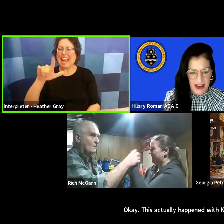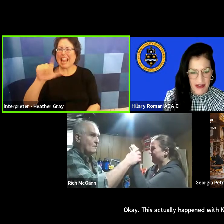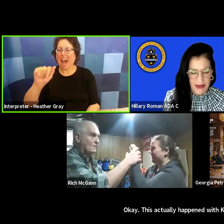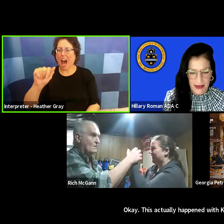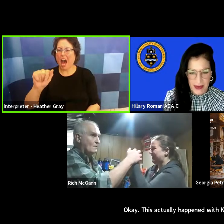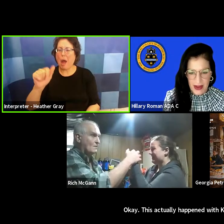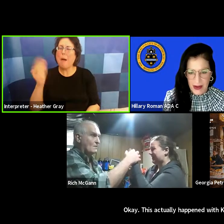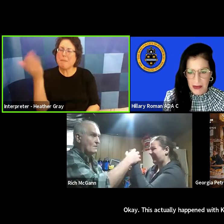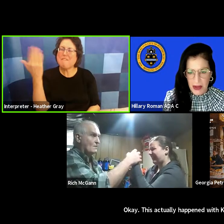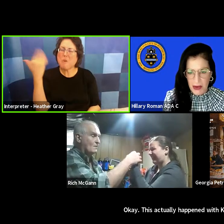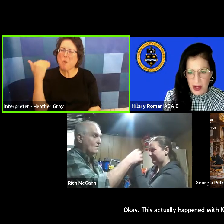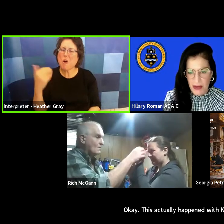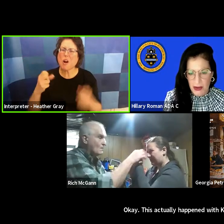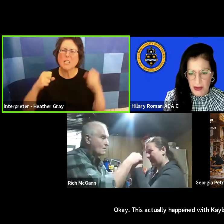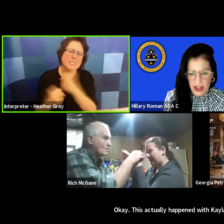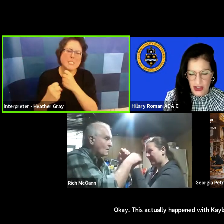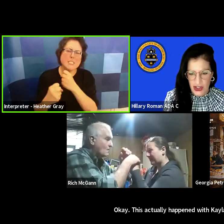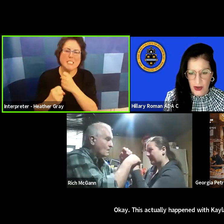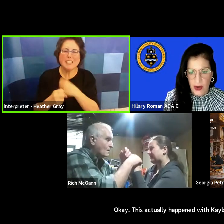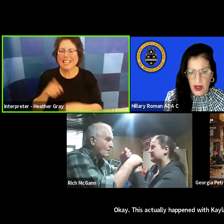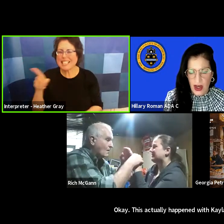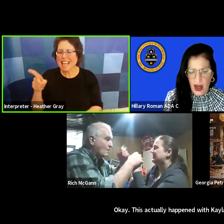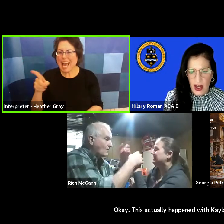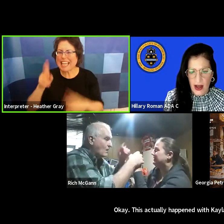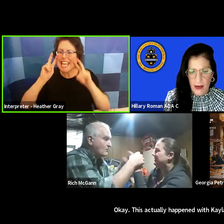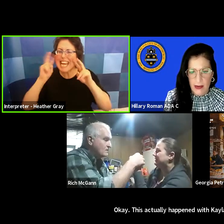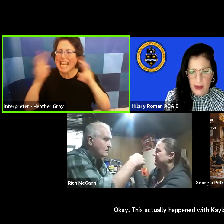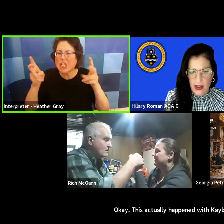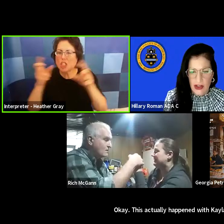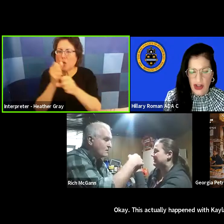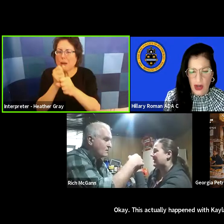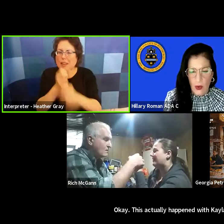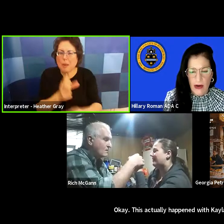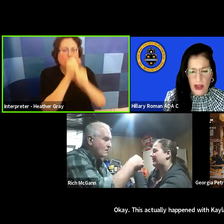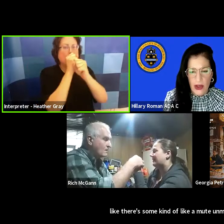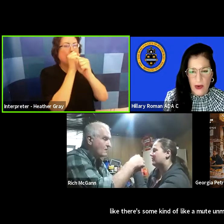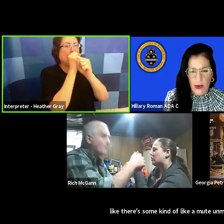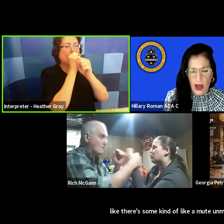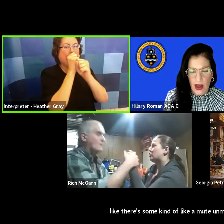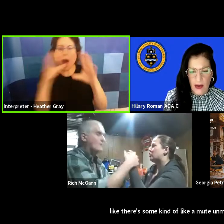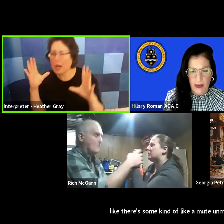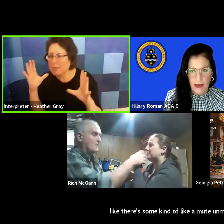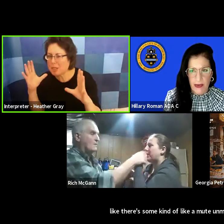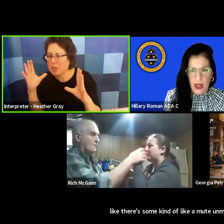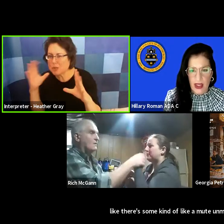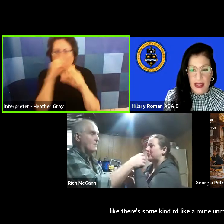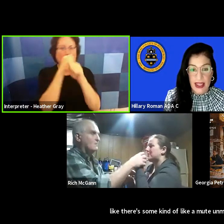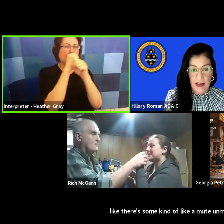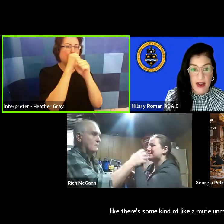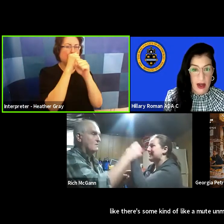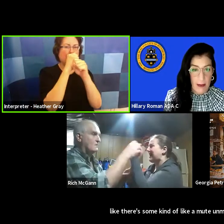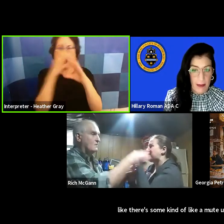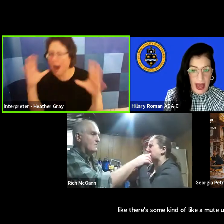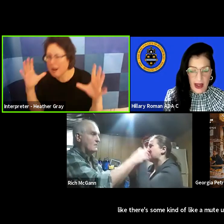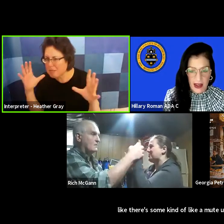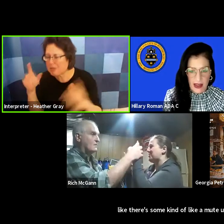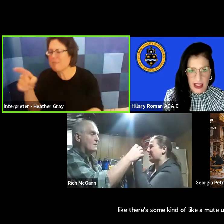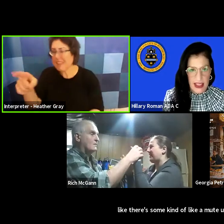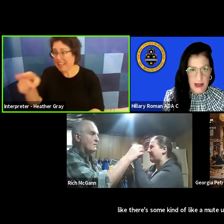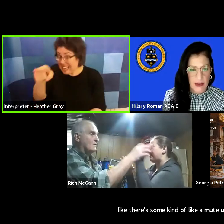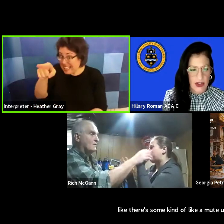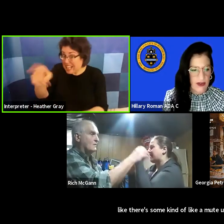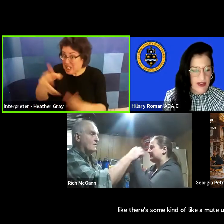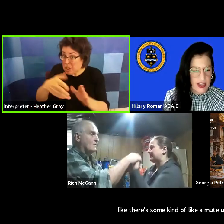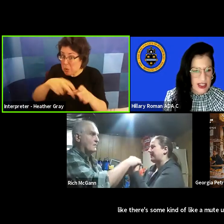kind of like a mute unmute issue. John, why don't you leave and come back?